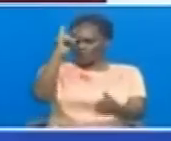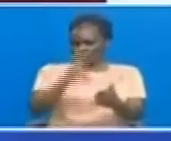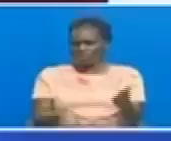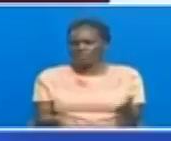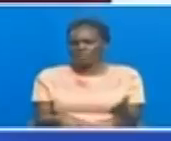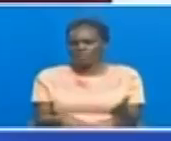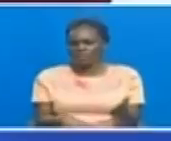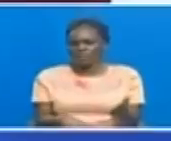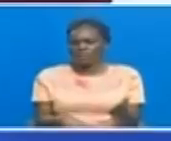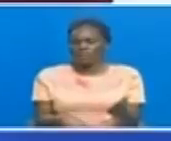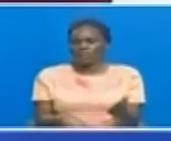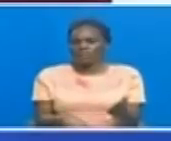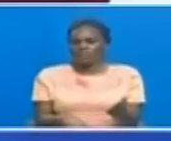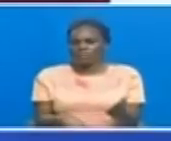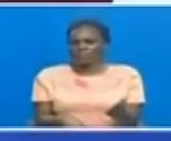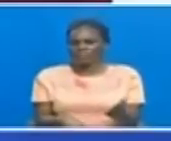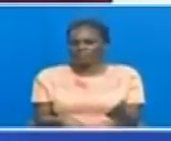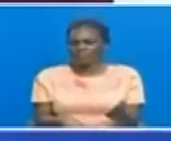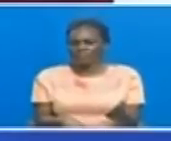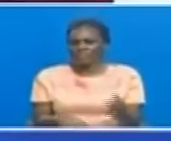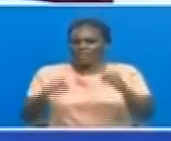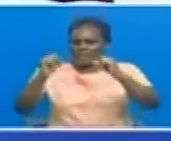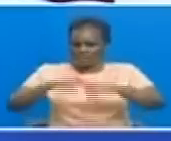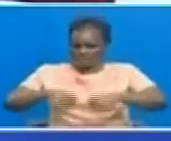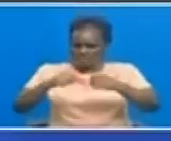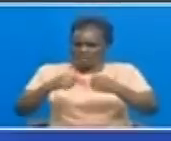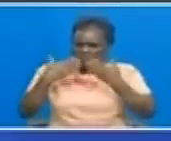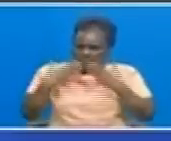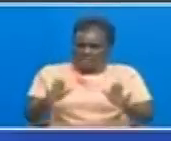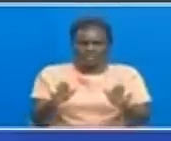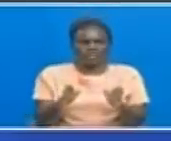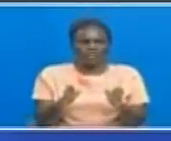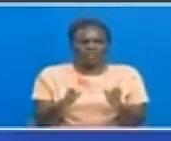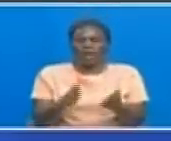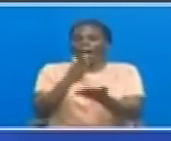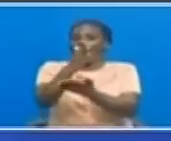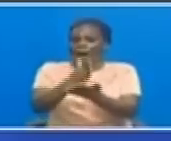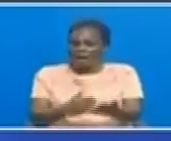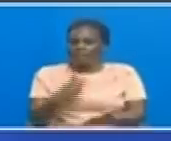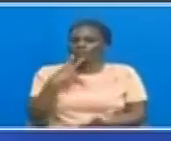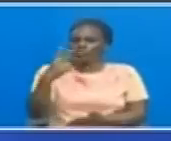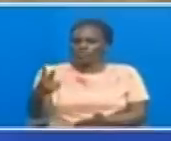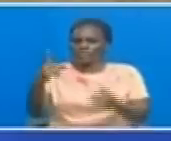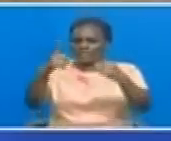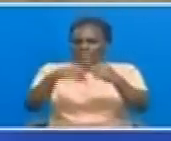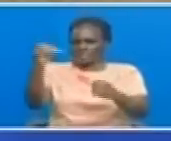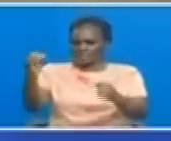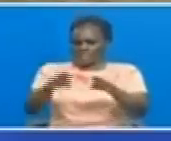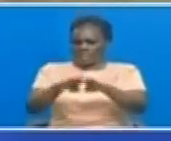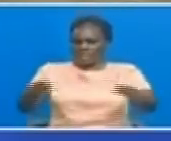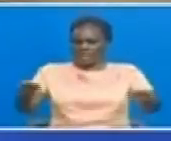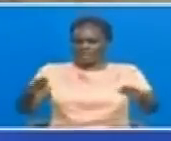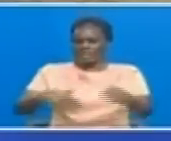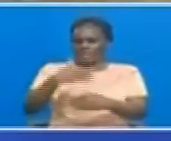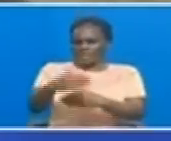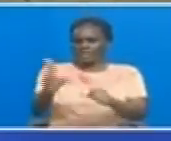they call a fait accompli. The deals were almost done. Only half of the 216-acre land annexed